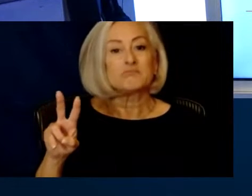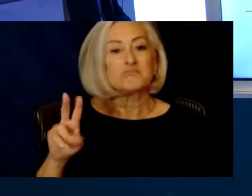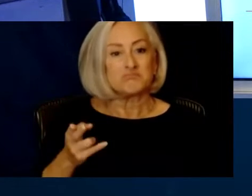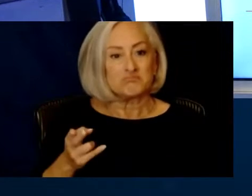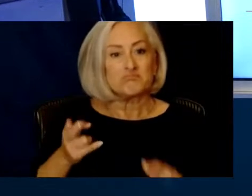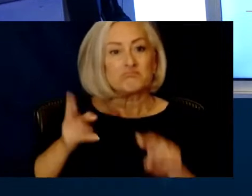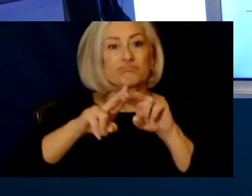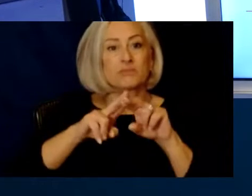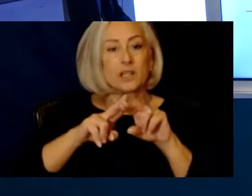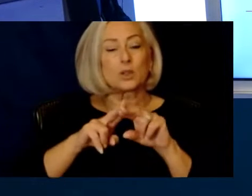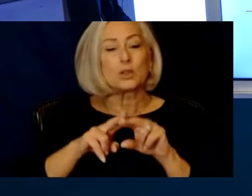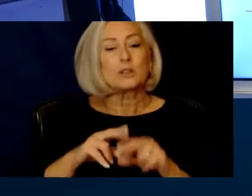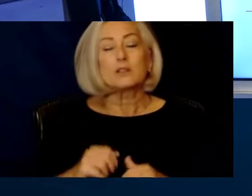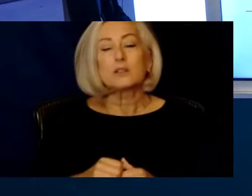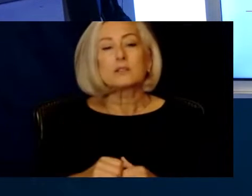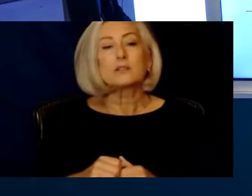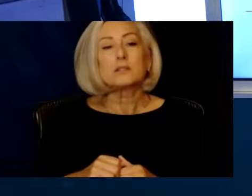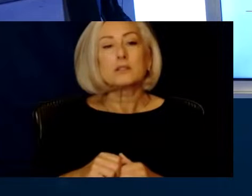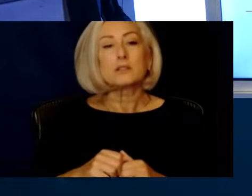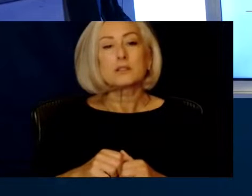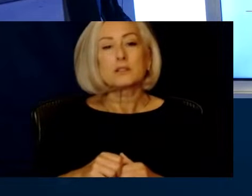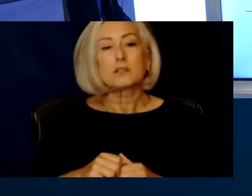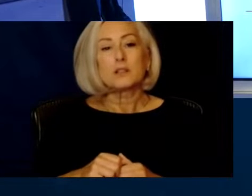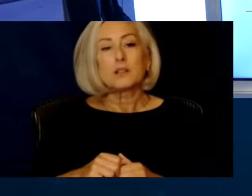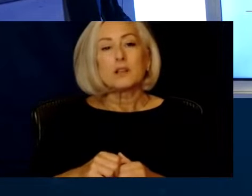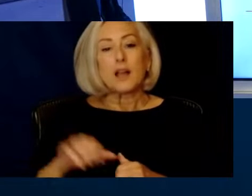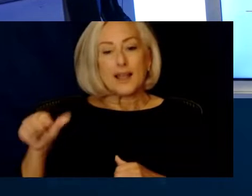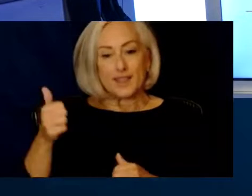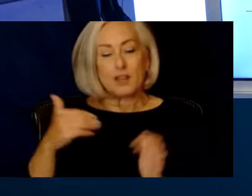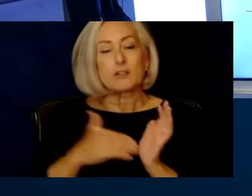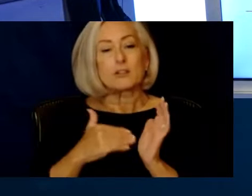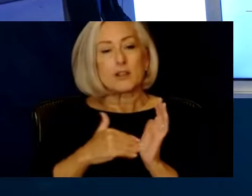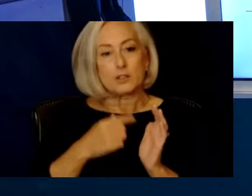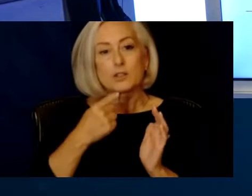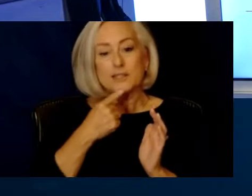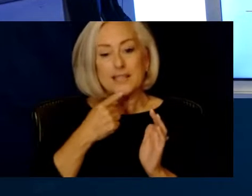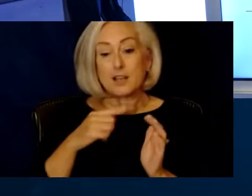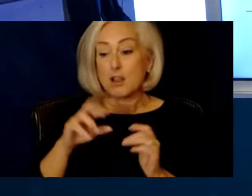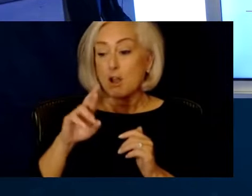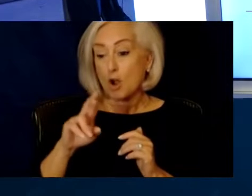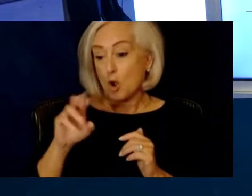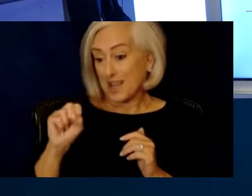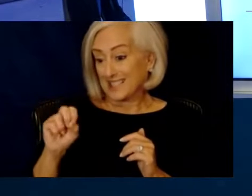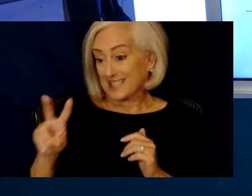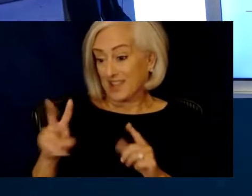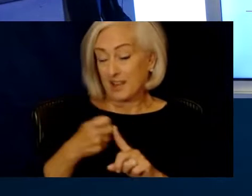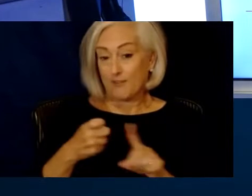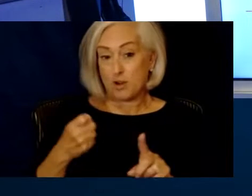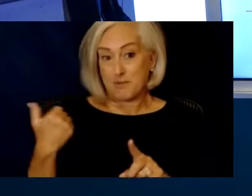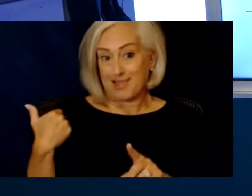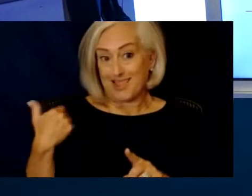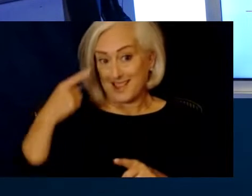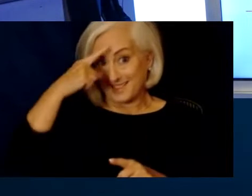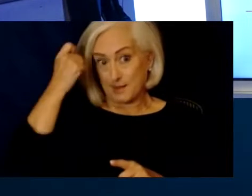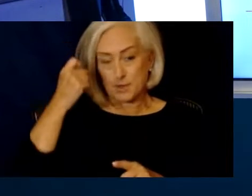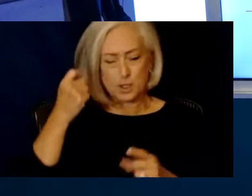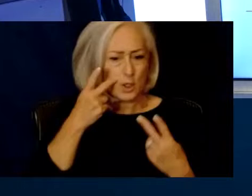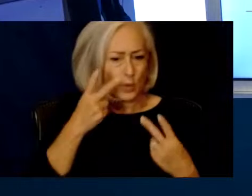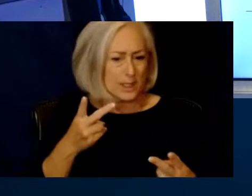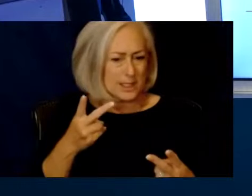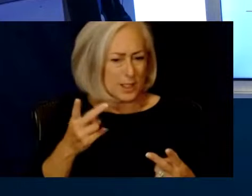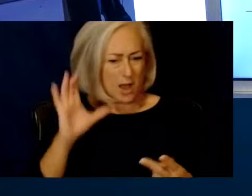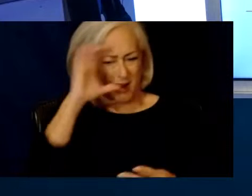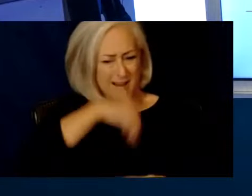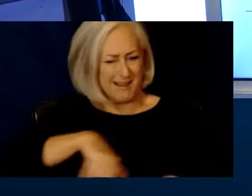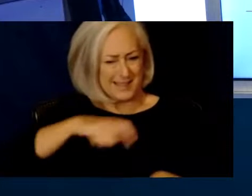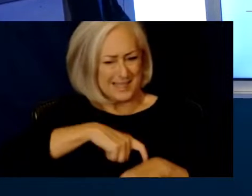program, and he even noted this year they're not seeing that RSV that we had last summer. Remember how RSV kind of spiked at an unusual time, and like, well,